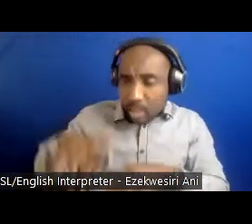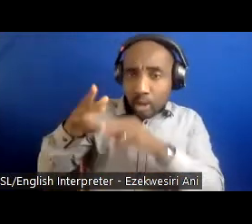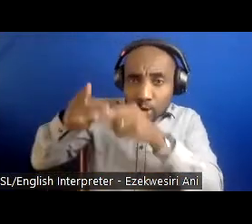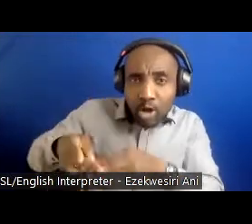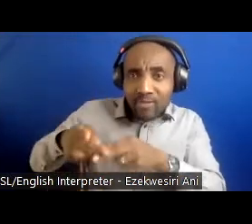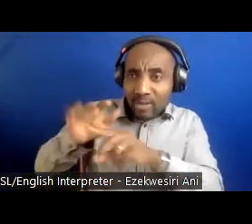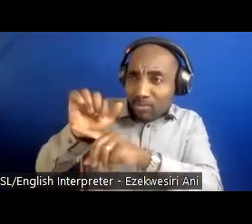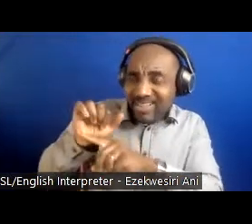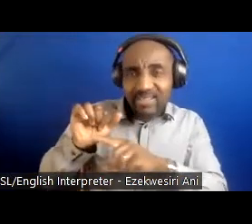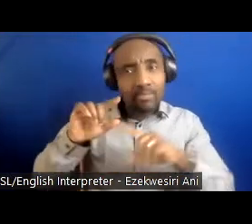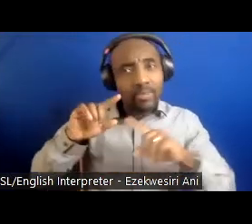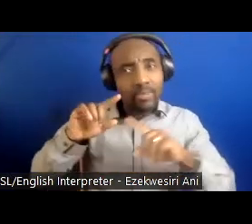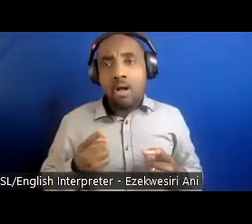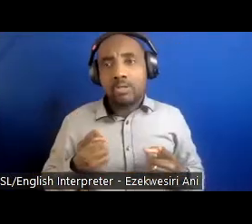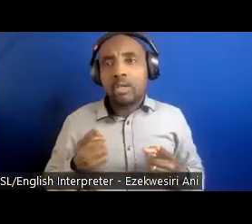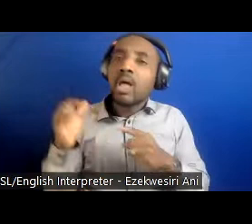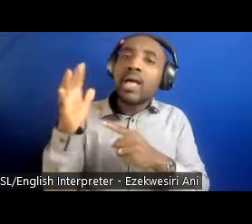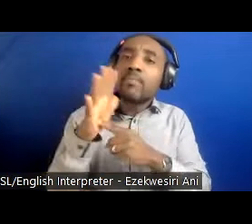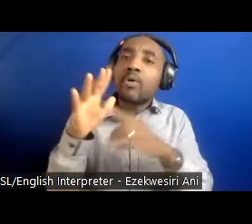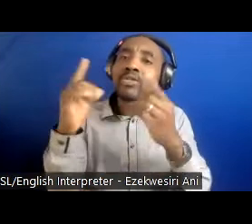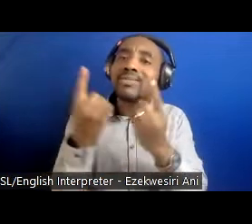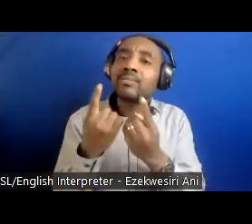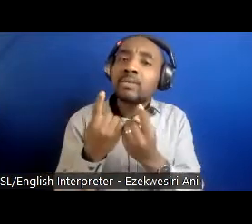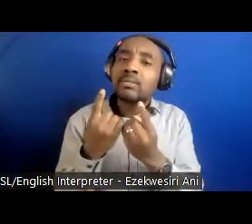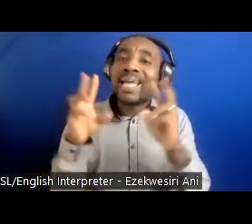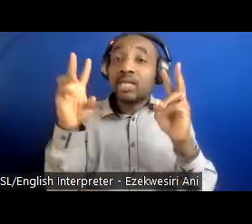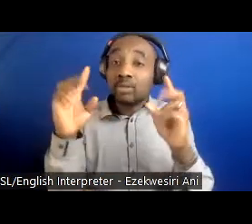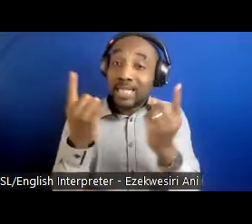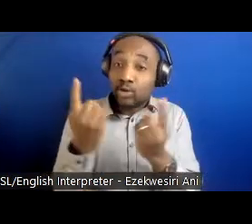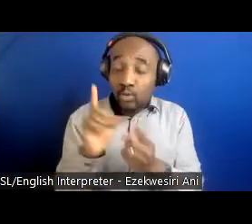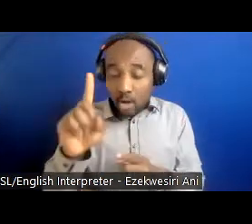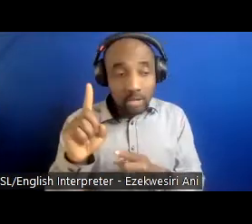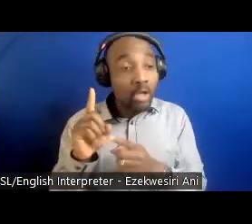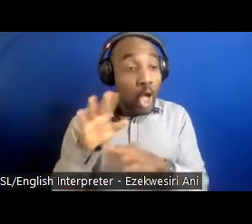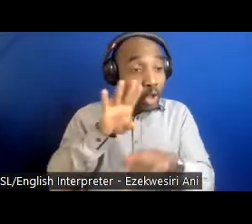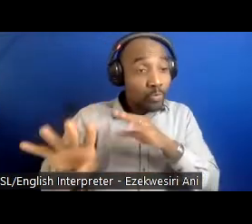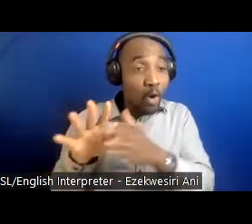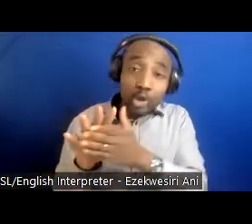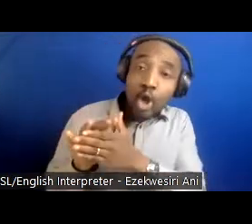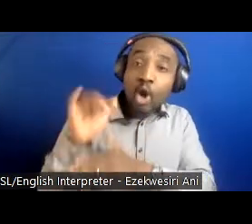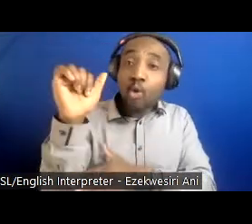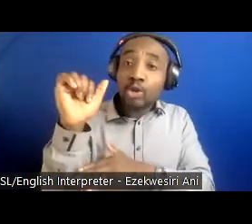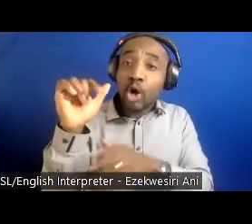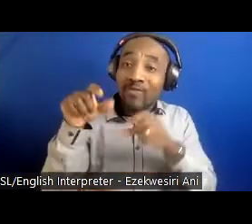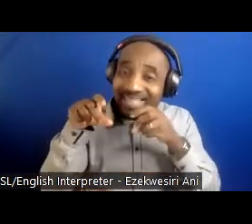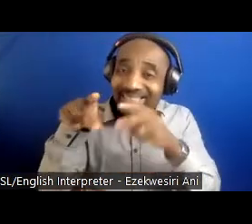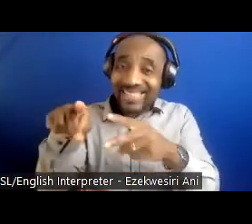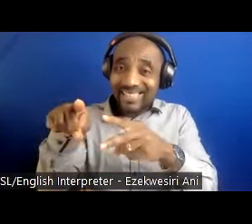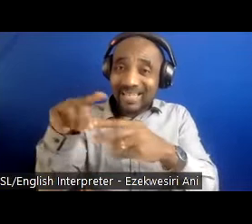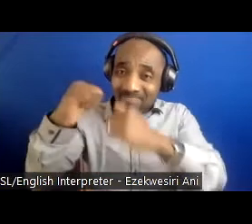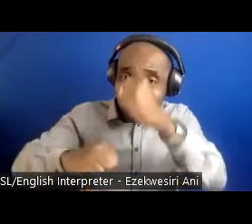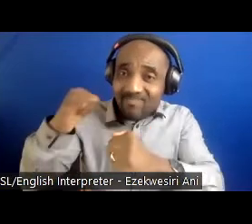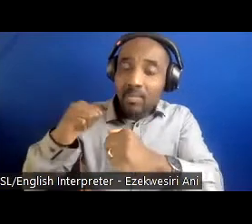important underpinning issue here is a culture of systemic racism in sport, which can only be unlearned through